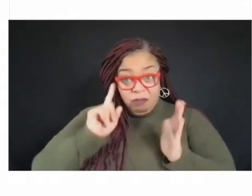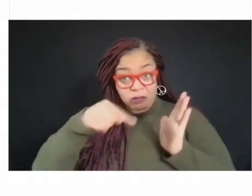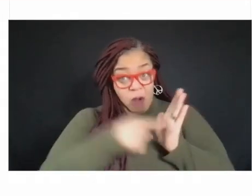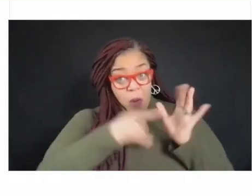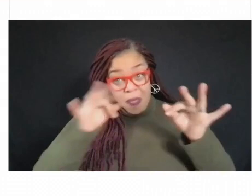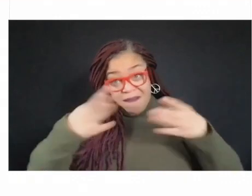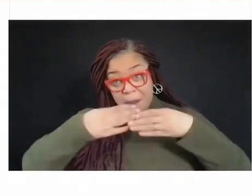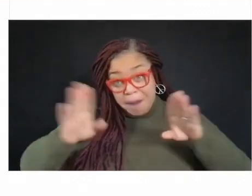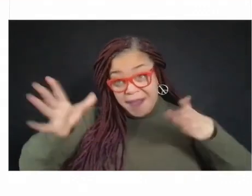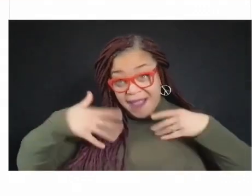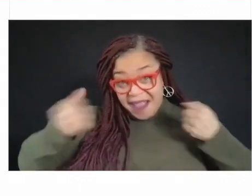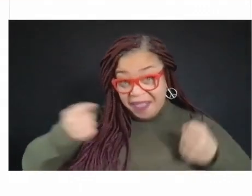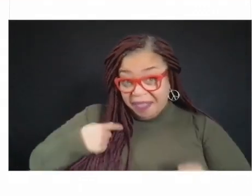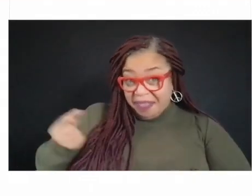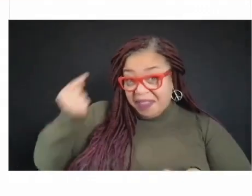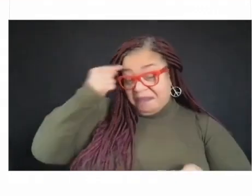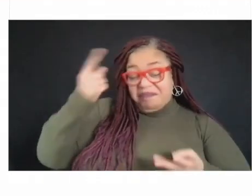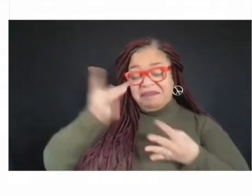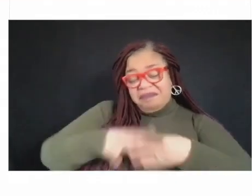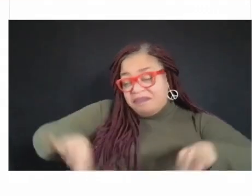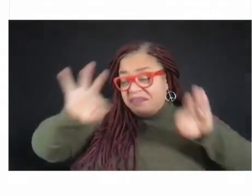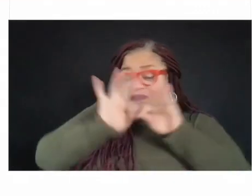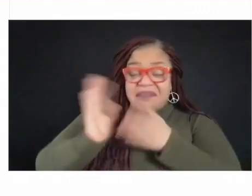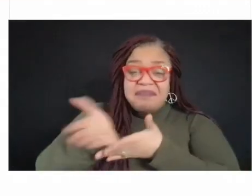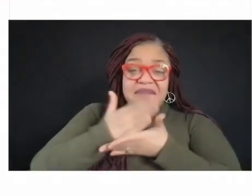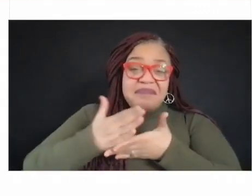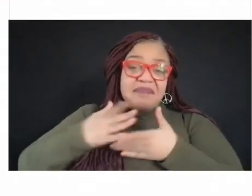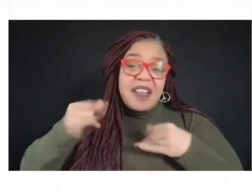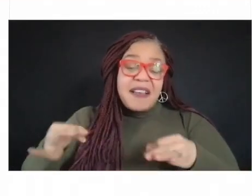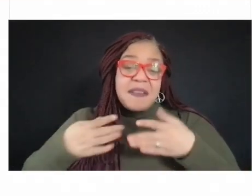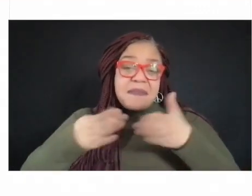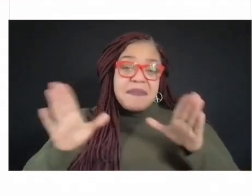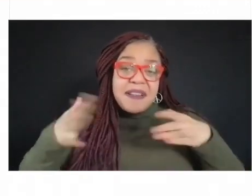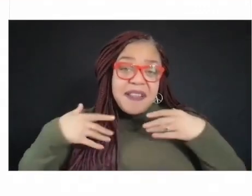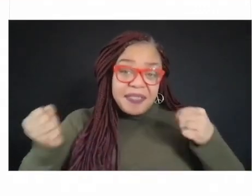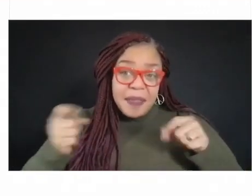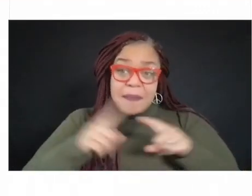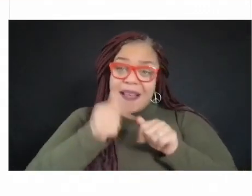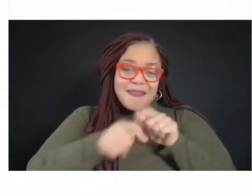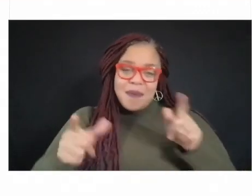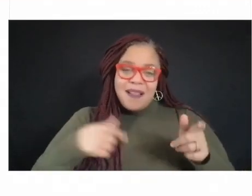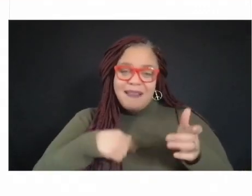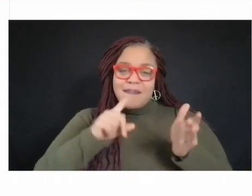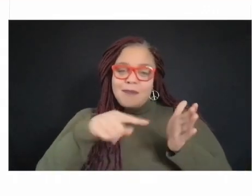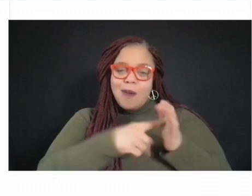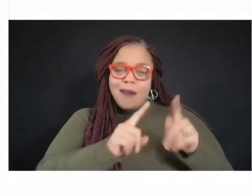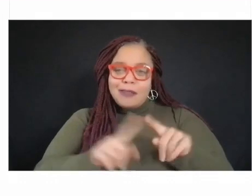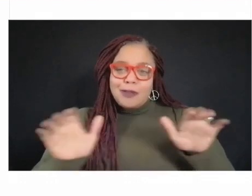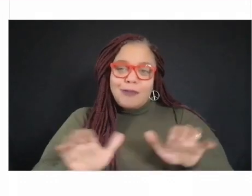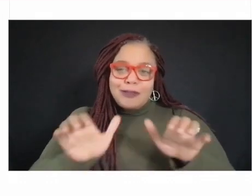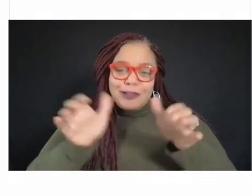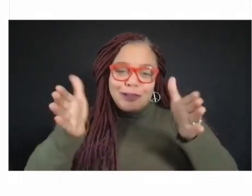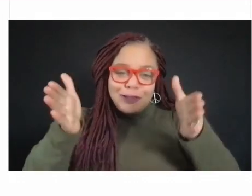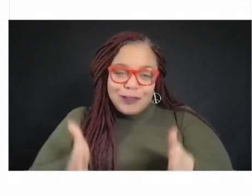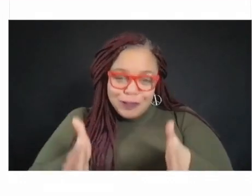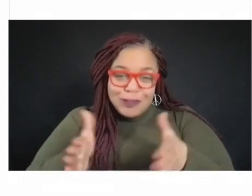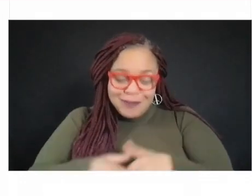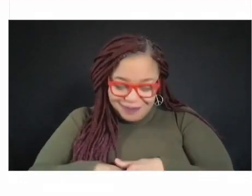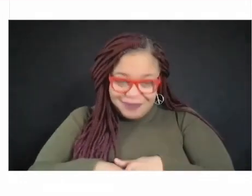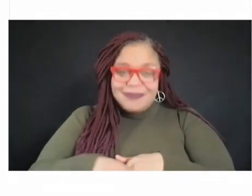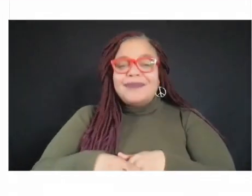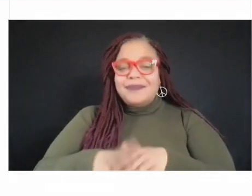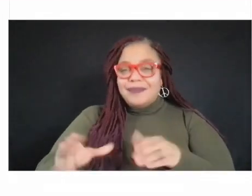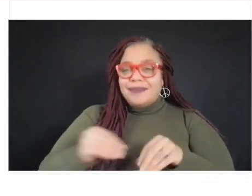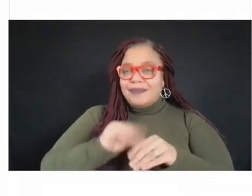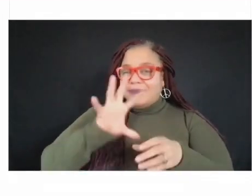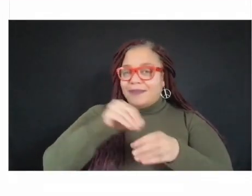health, but everyone has a role. Practitioners have a role. All of the various sectors I mentioned, everyone